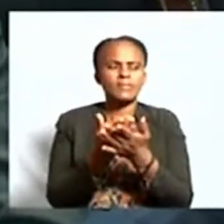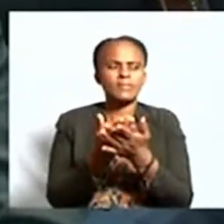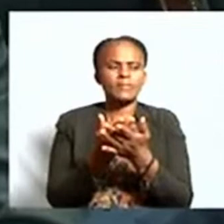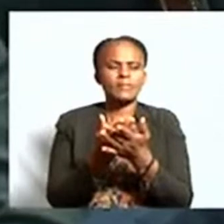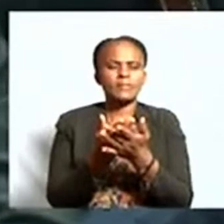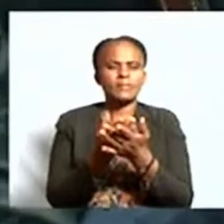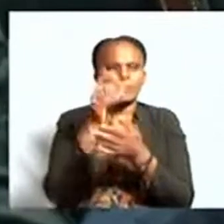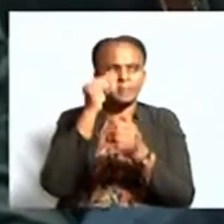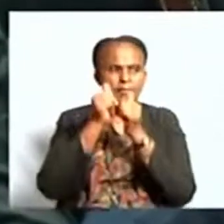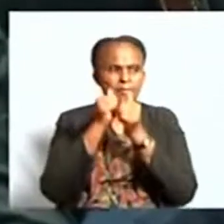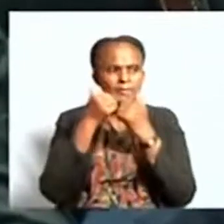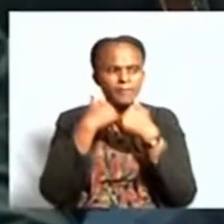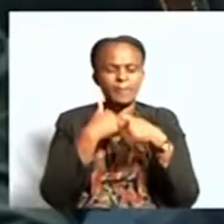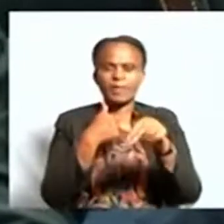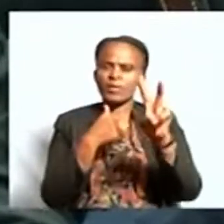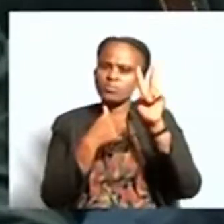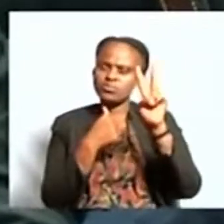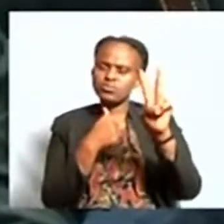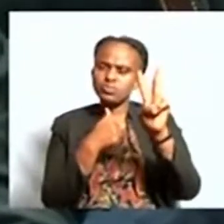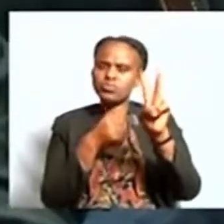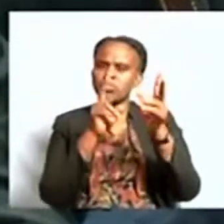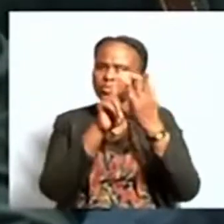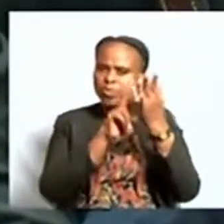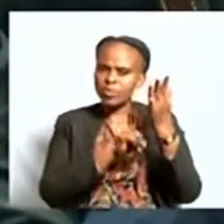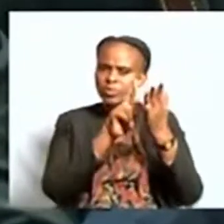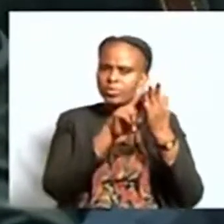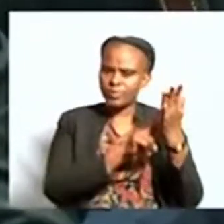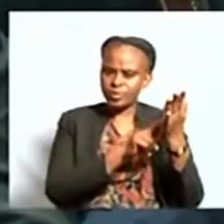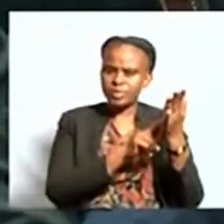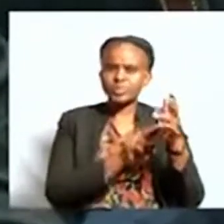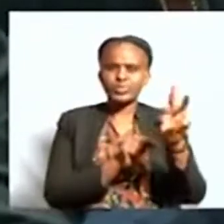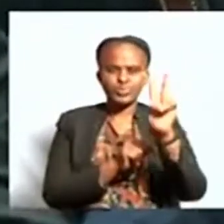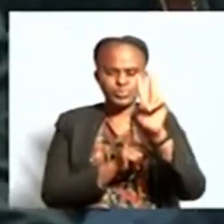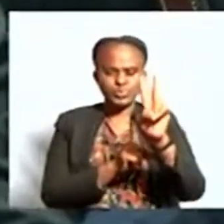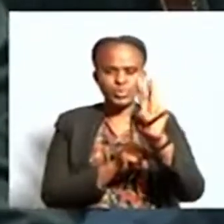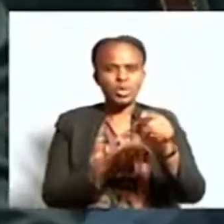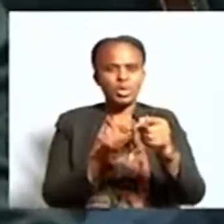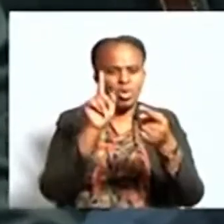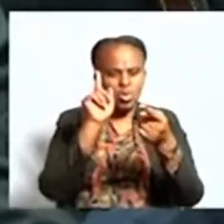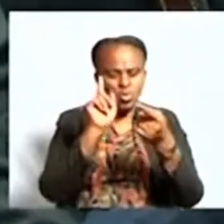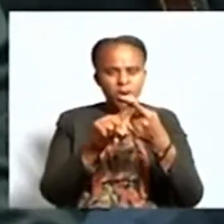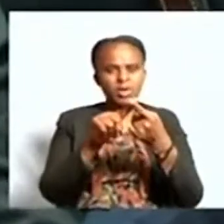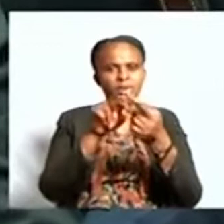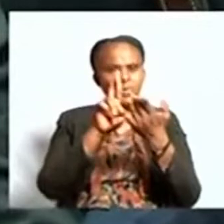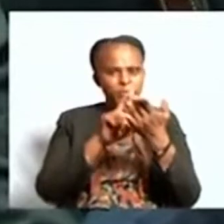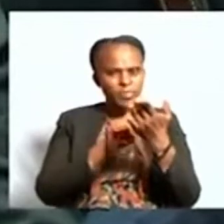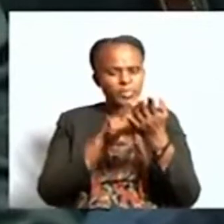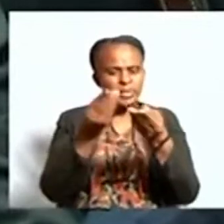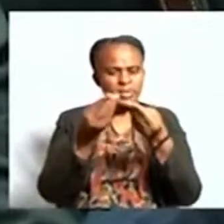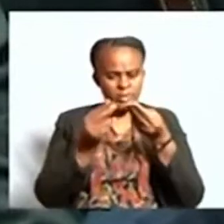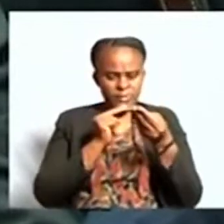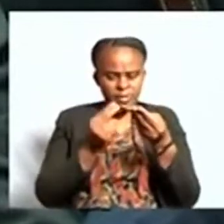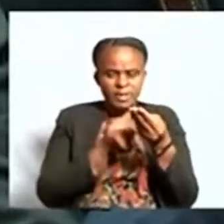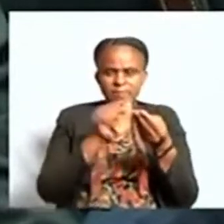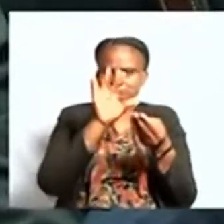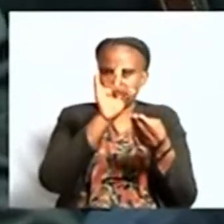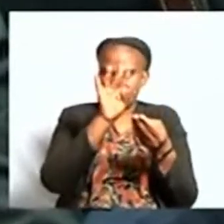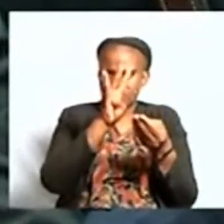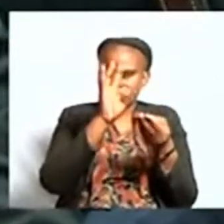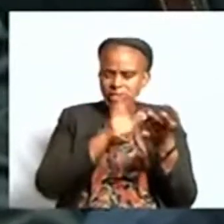Simply because they have two generated reports, so they generate two reports. One report was giving us this